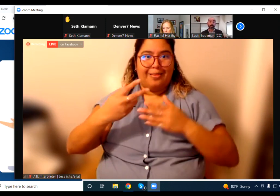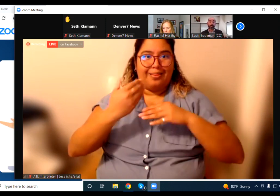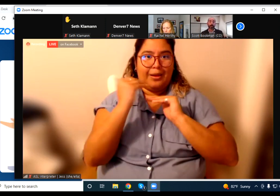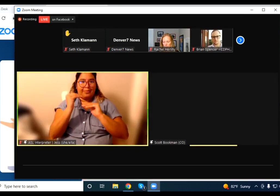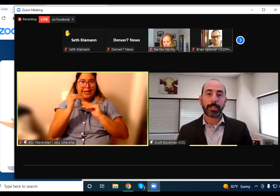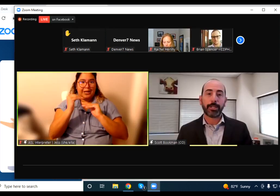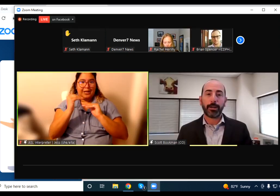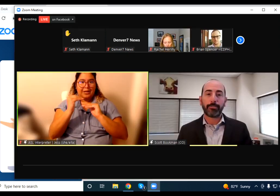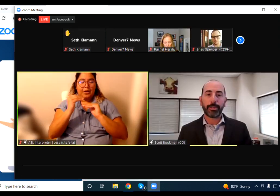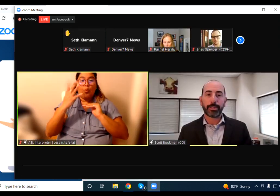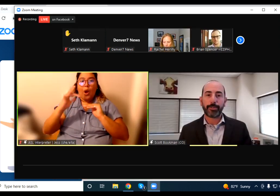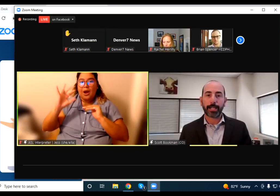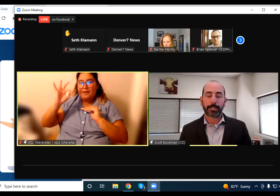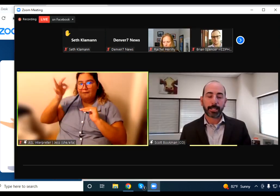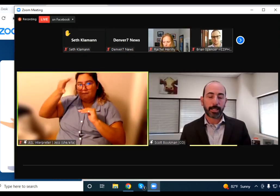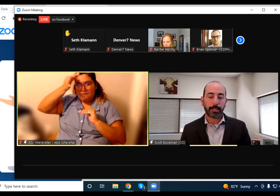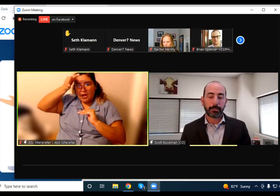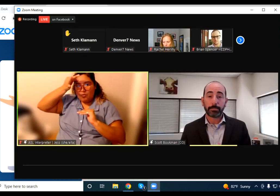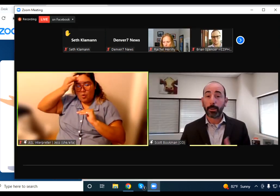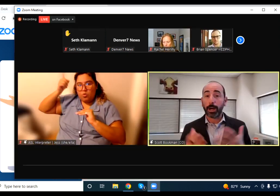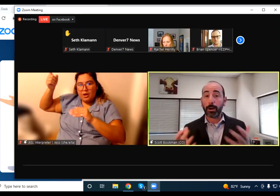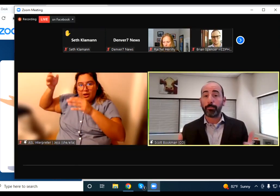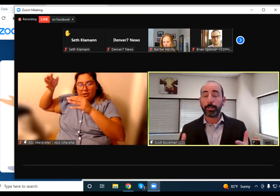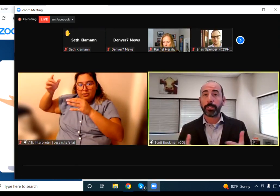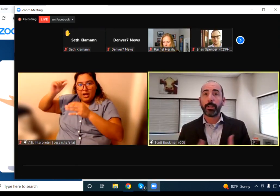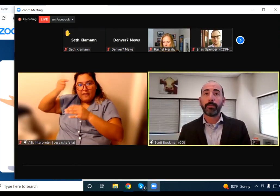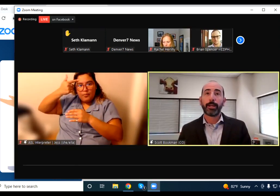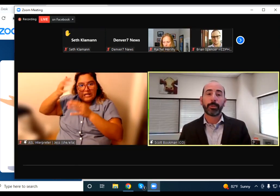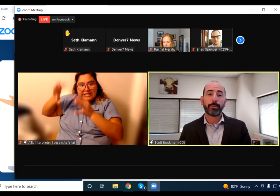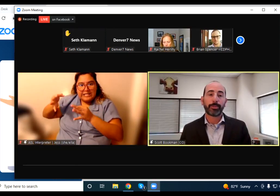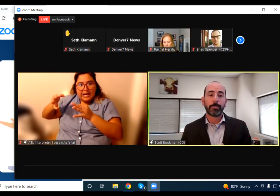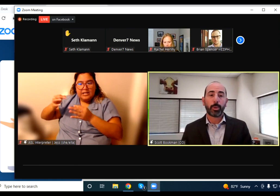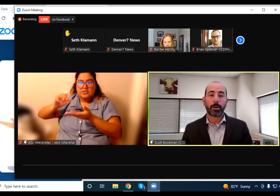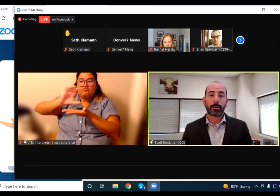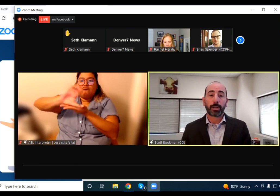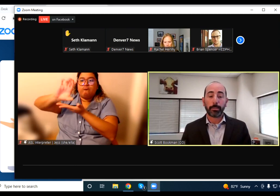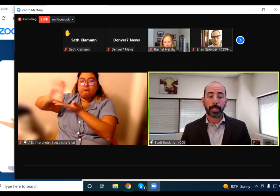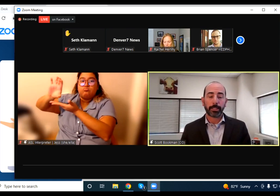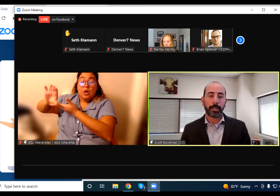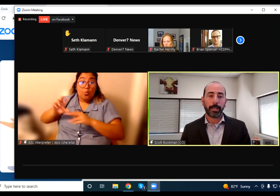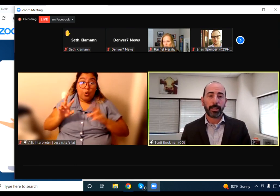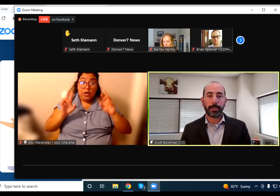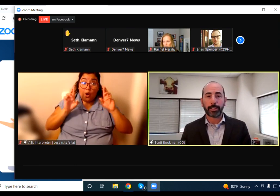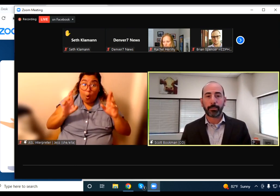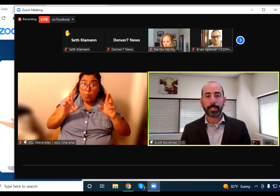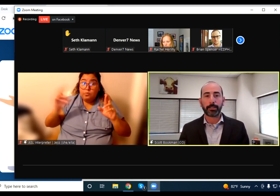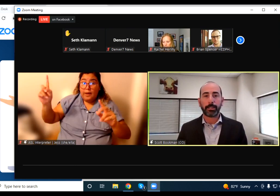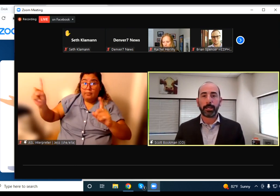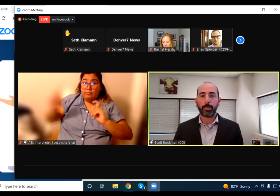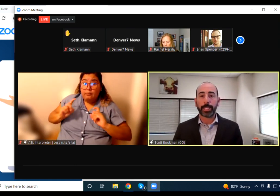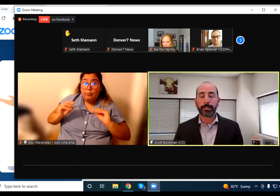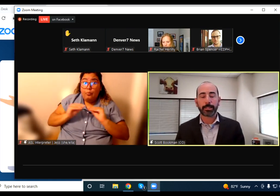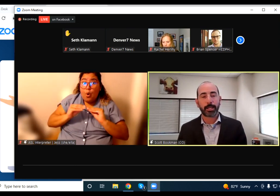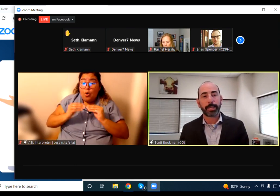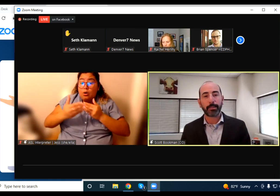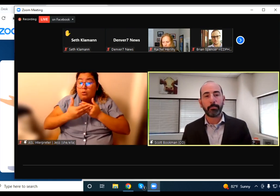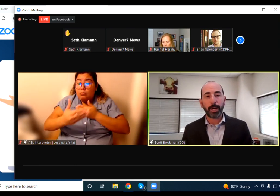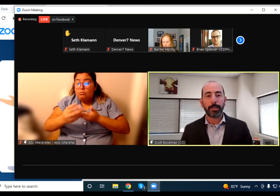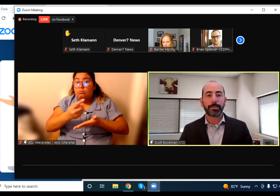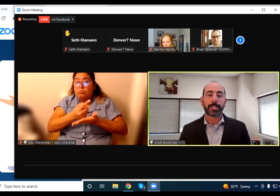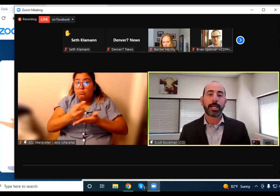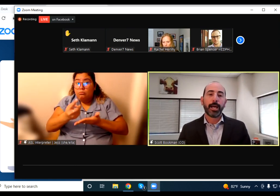federal allocation of this vaccine. Now, we are hopeful that we will see more coming in the coming weeks and